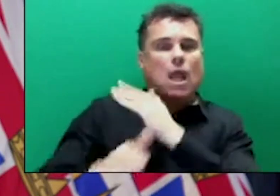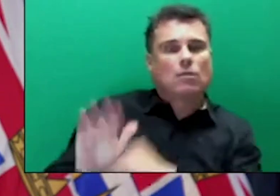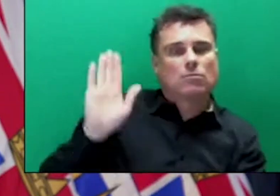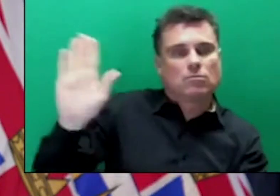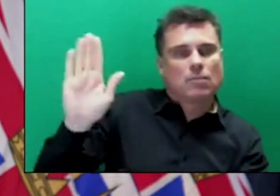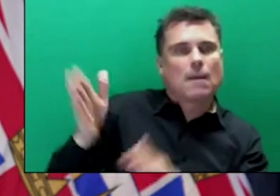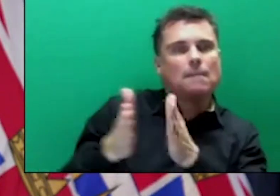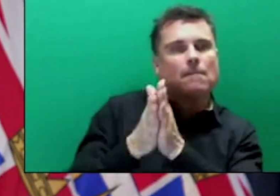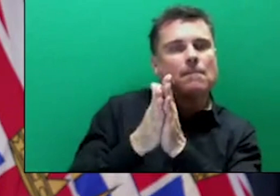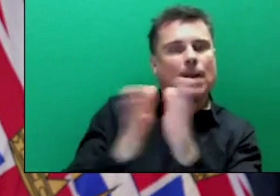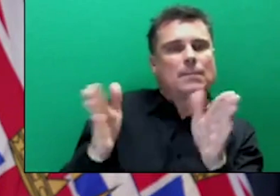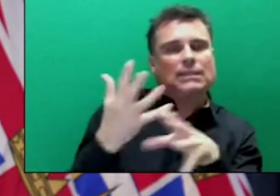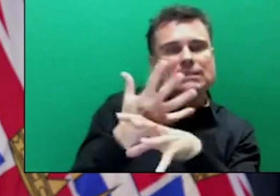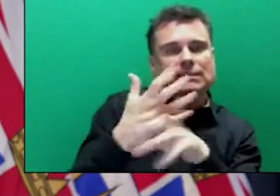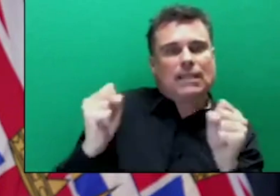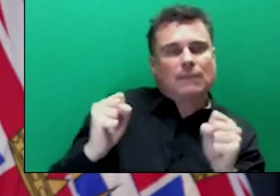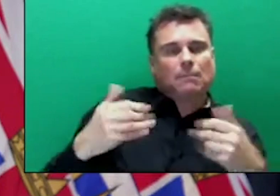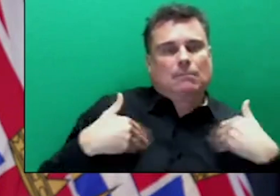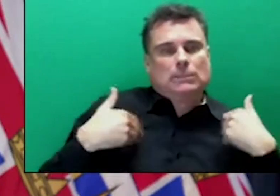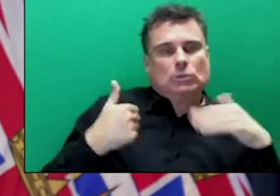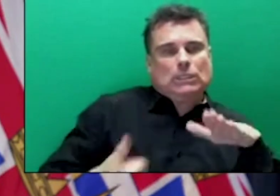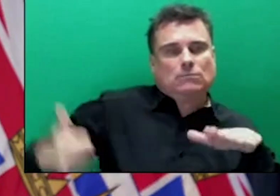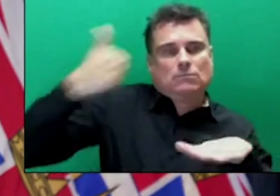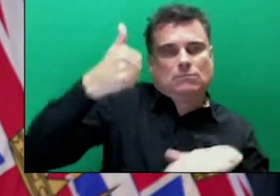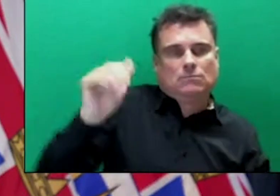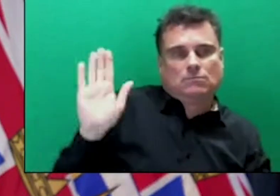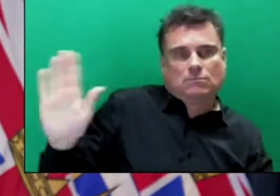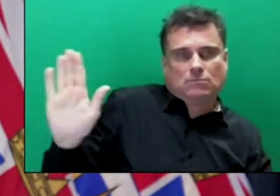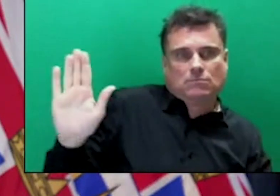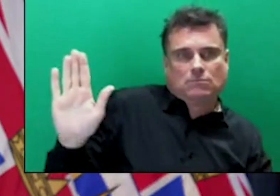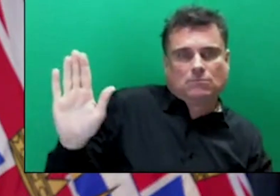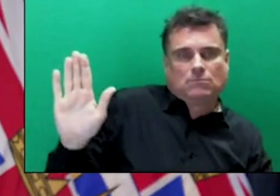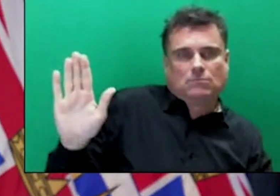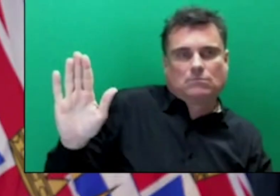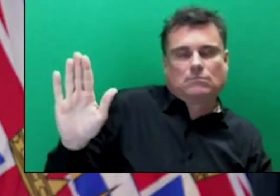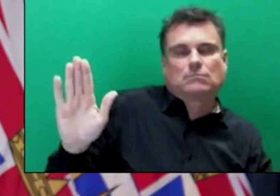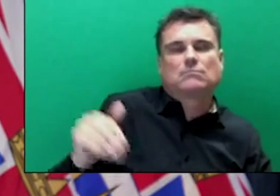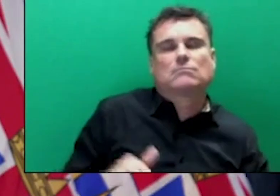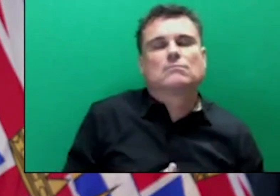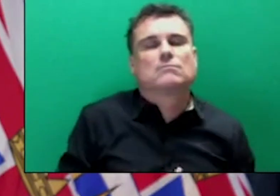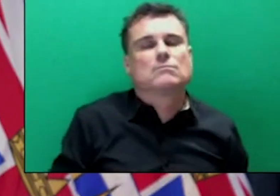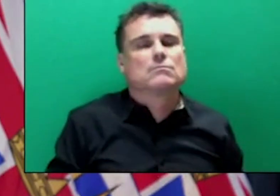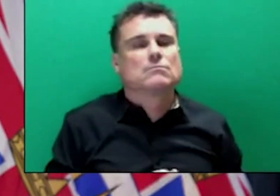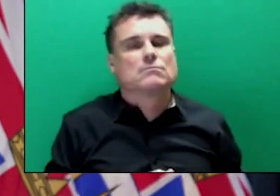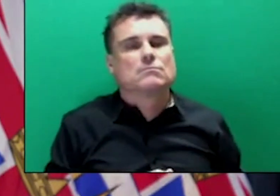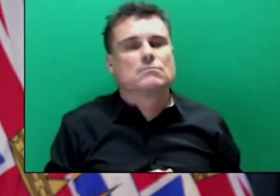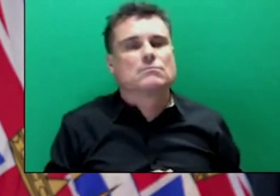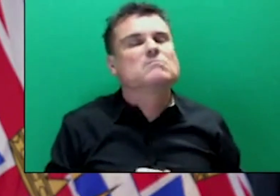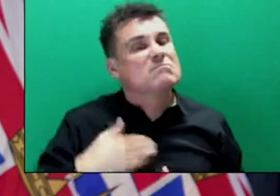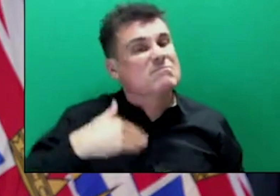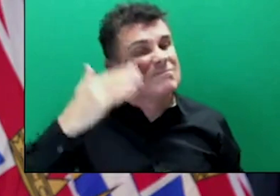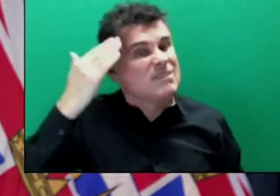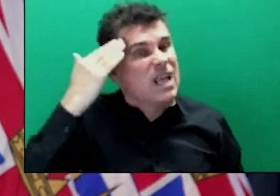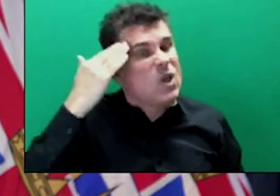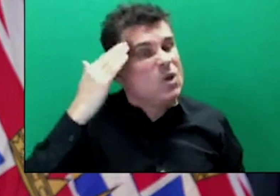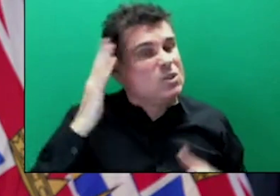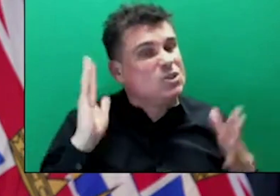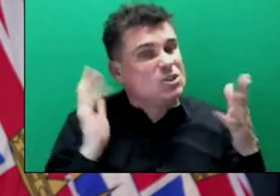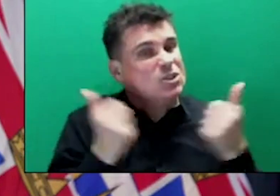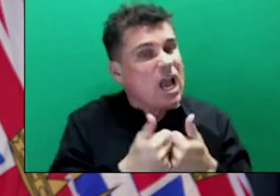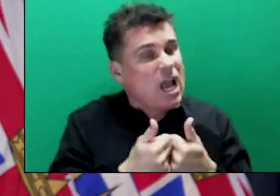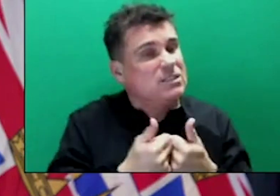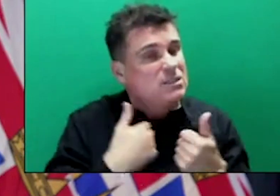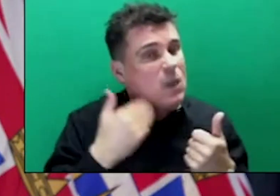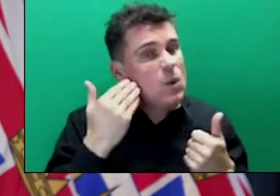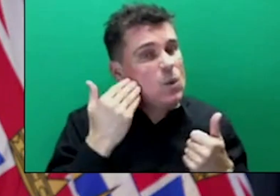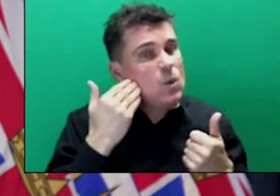factors as well. It is a challenge, and I know there are many faith groups there are a few